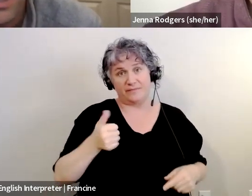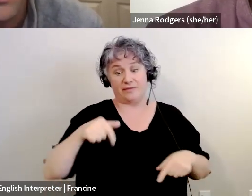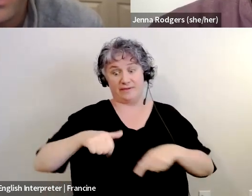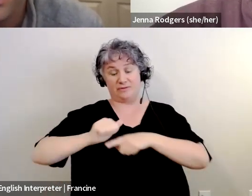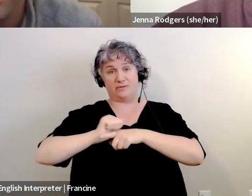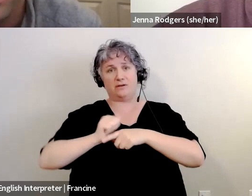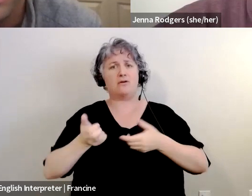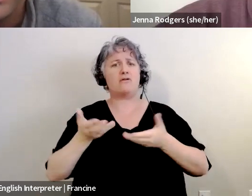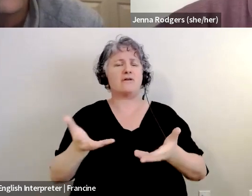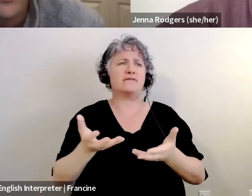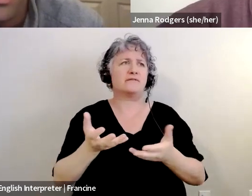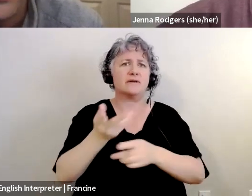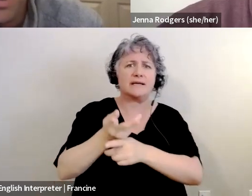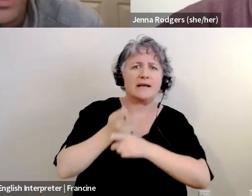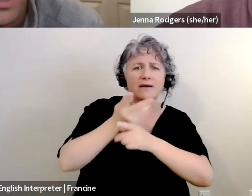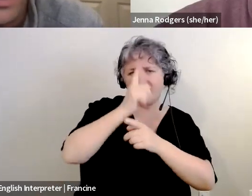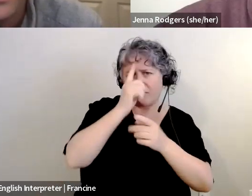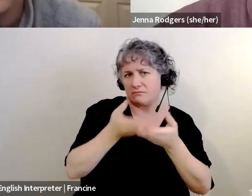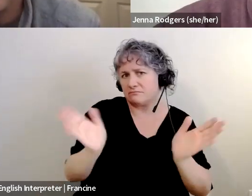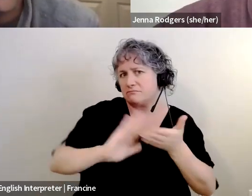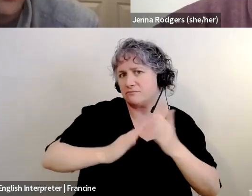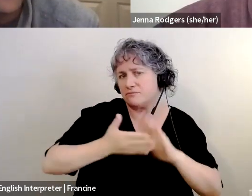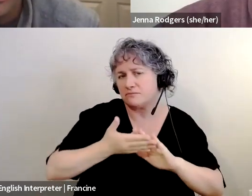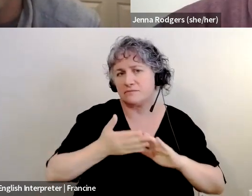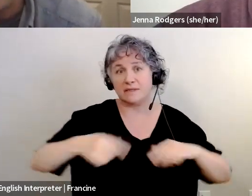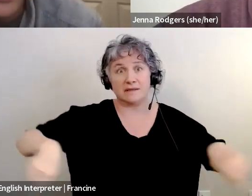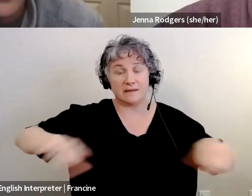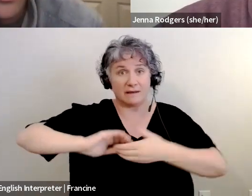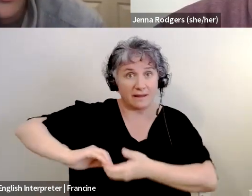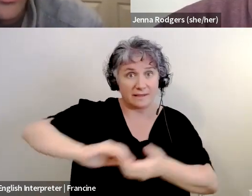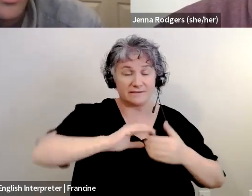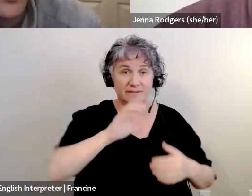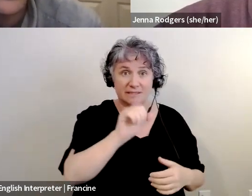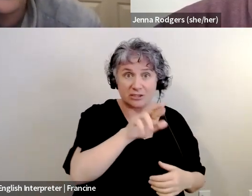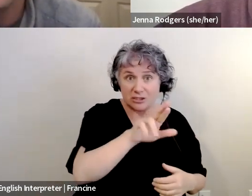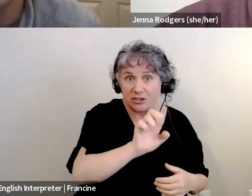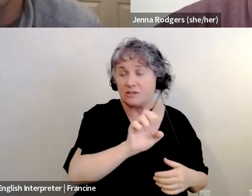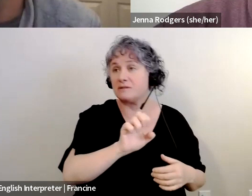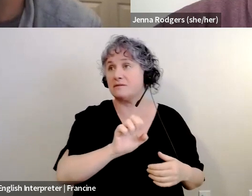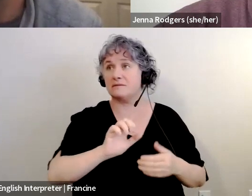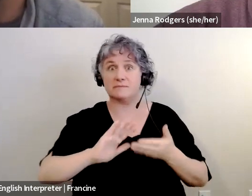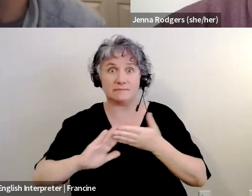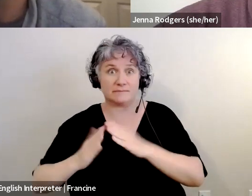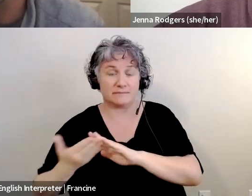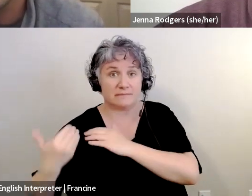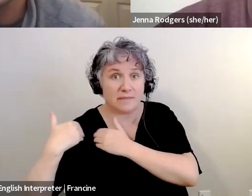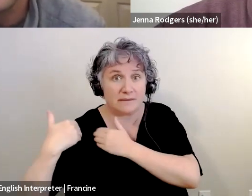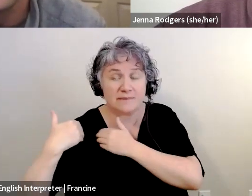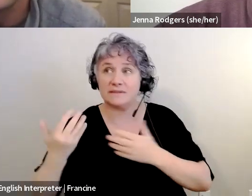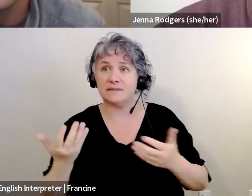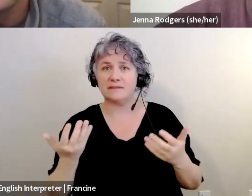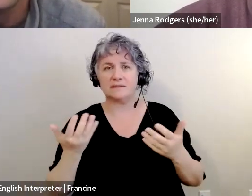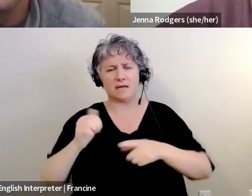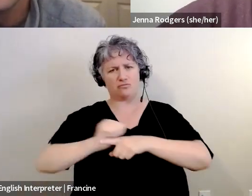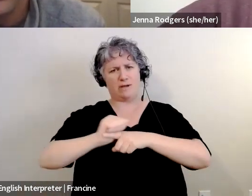about collective care, collective responsibility. These are tools to practice those, but no one's an exception